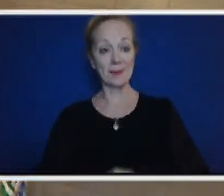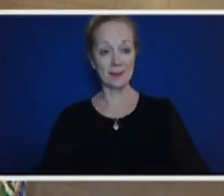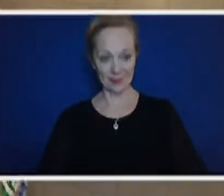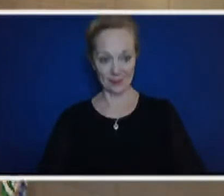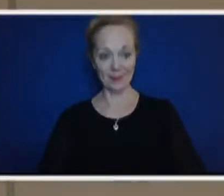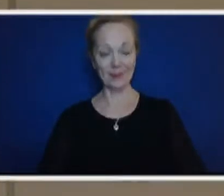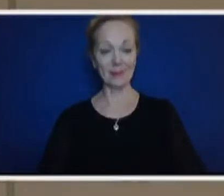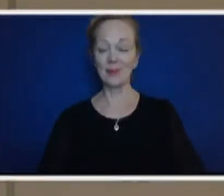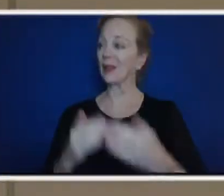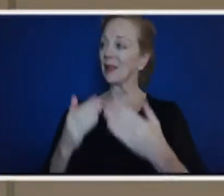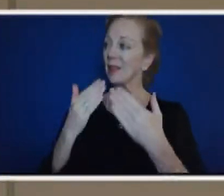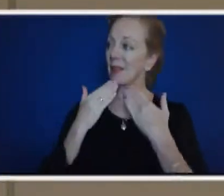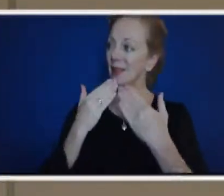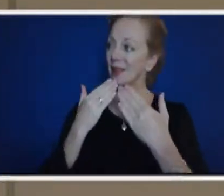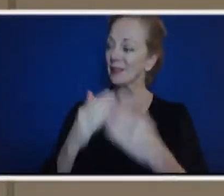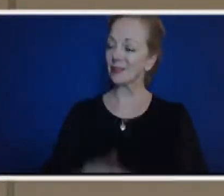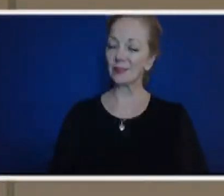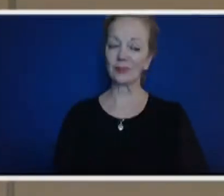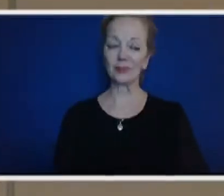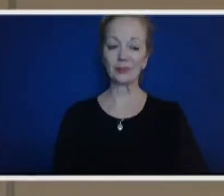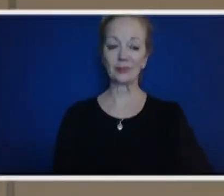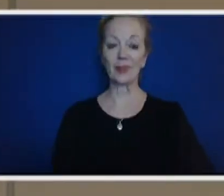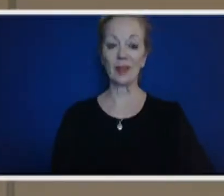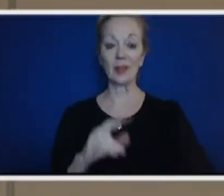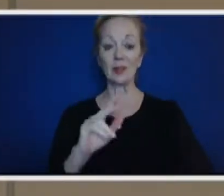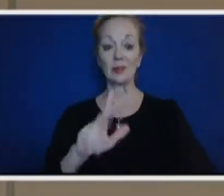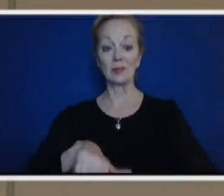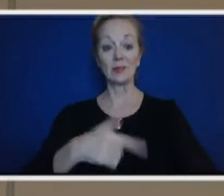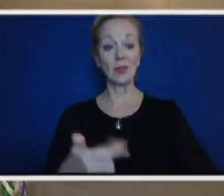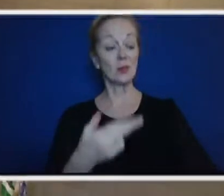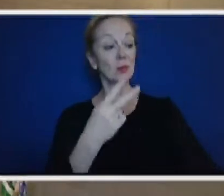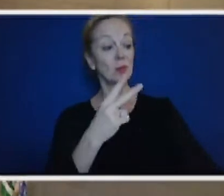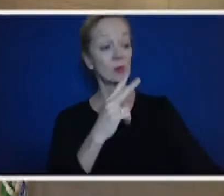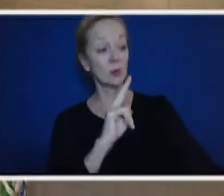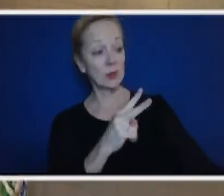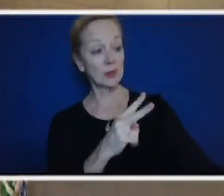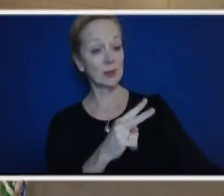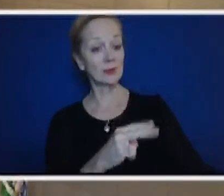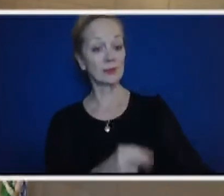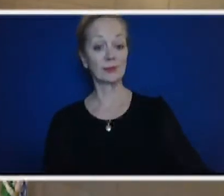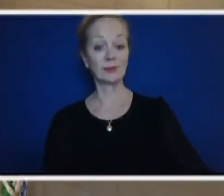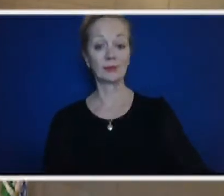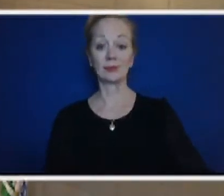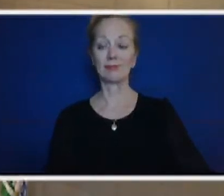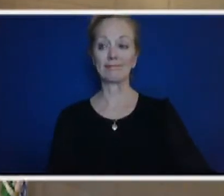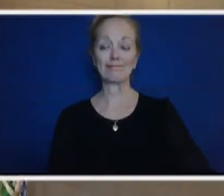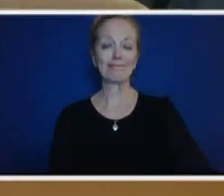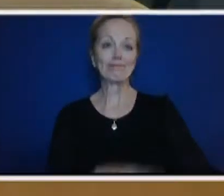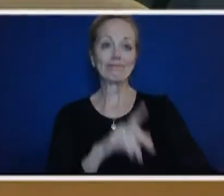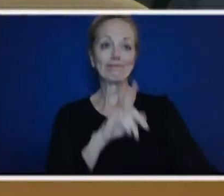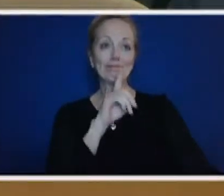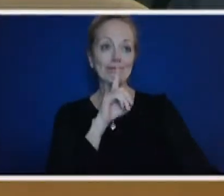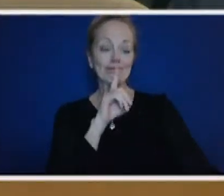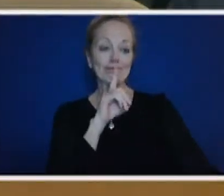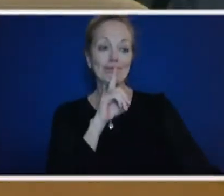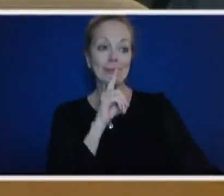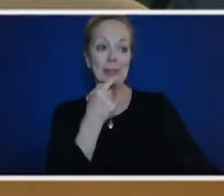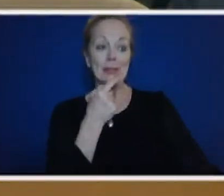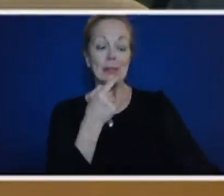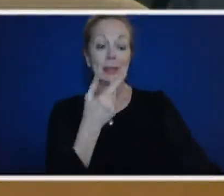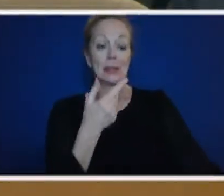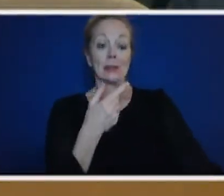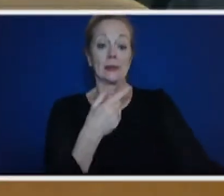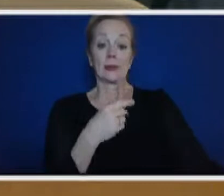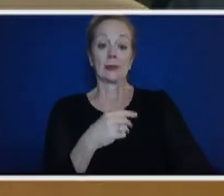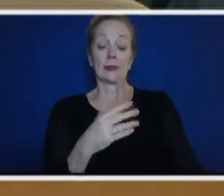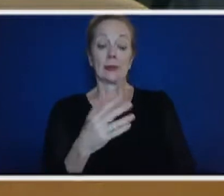Thank you very much. Mr. Brown, you have 2 minutes for a rebuttal. I don't know that I have much to rebut on that. I'm not kind